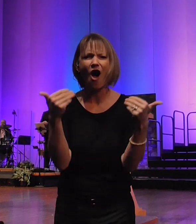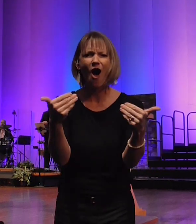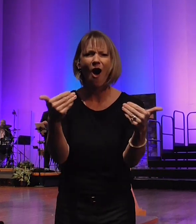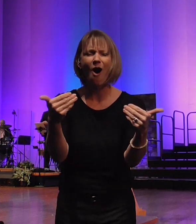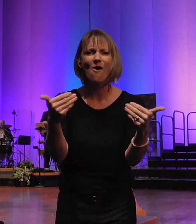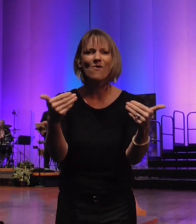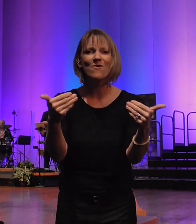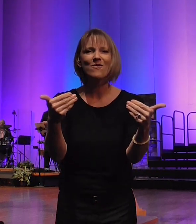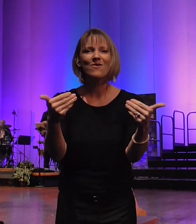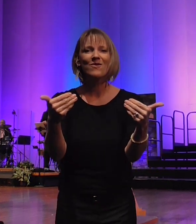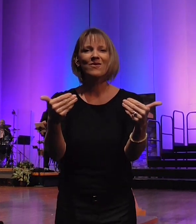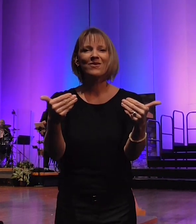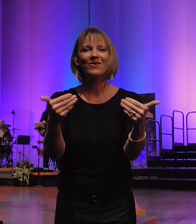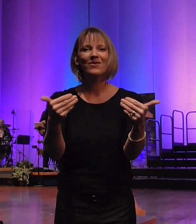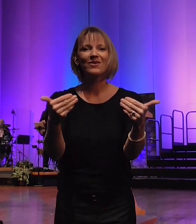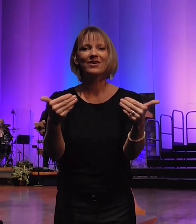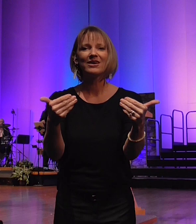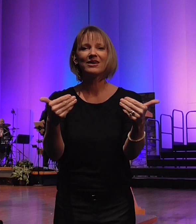I